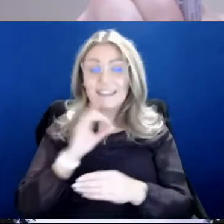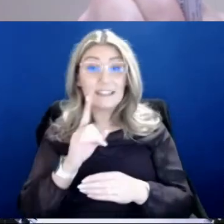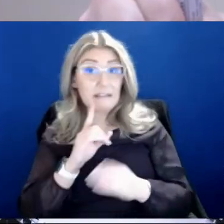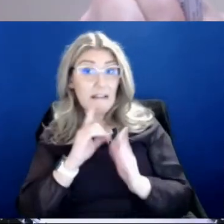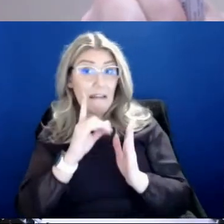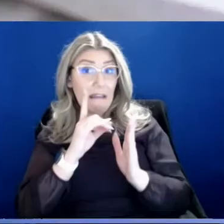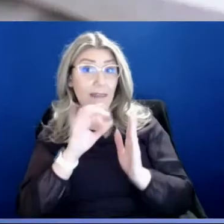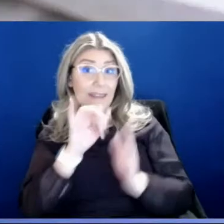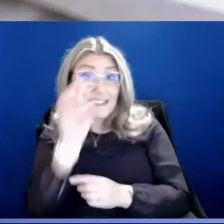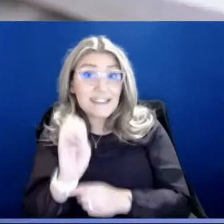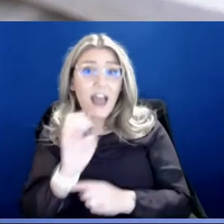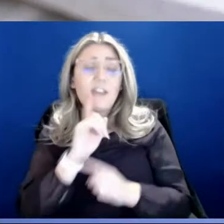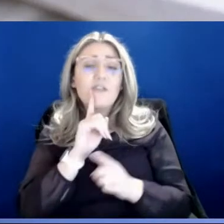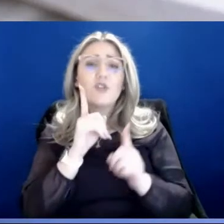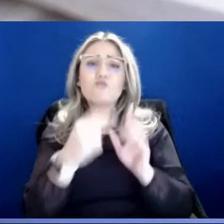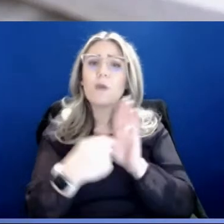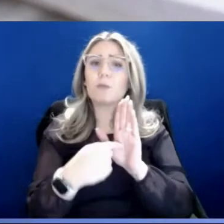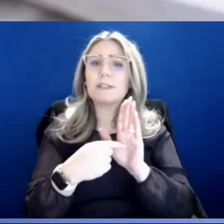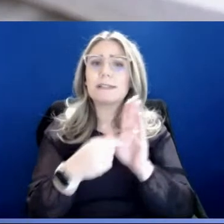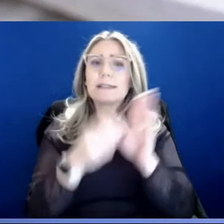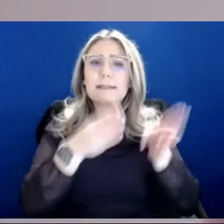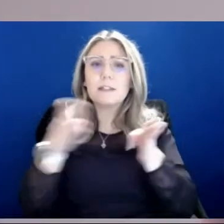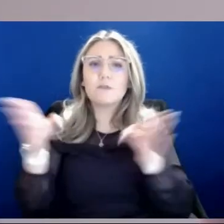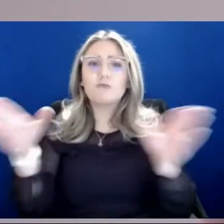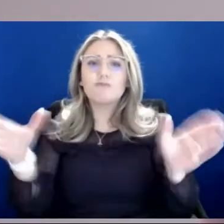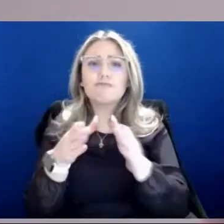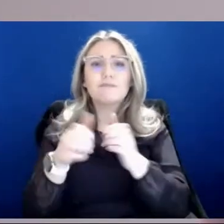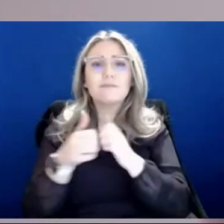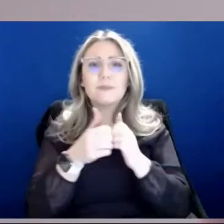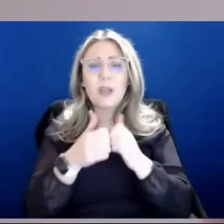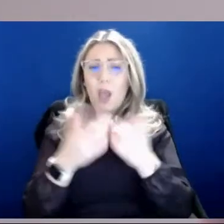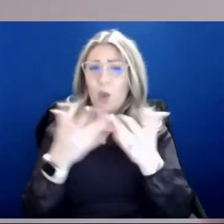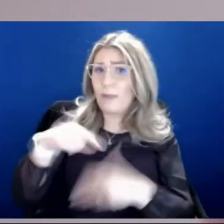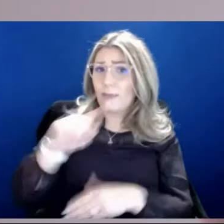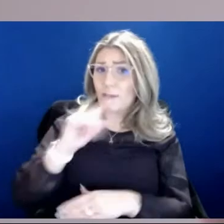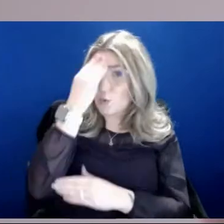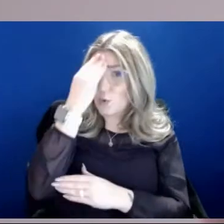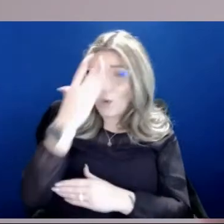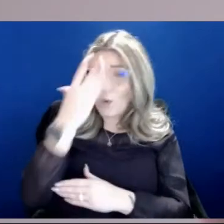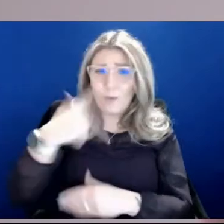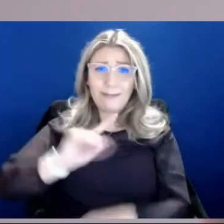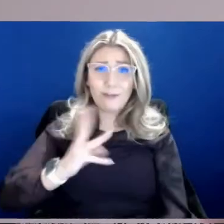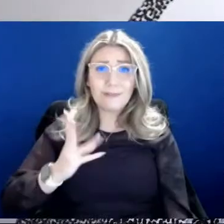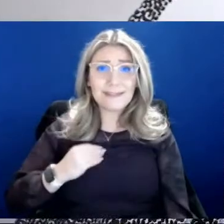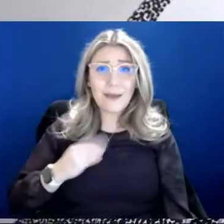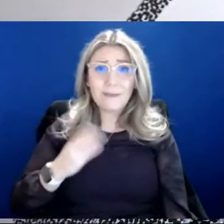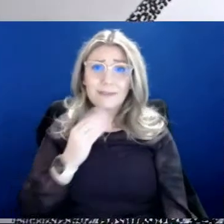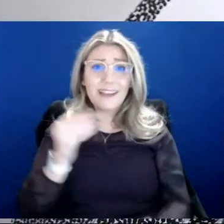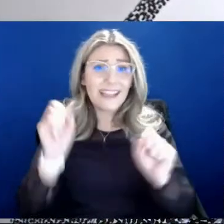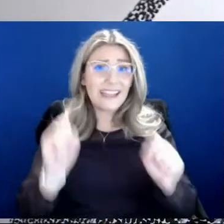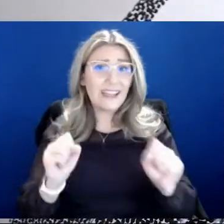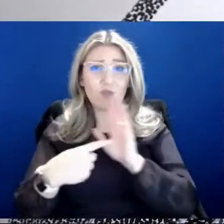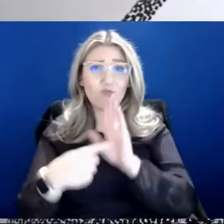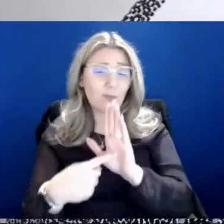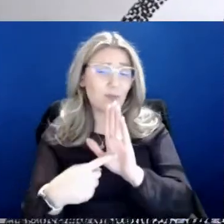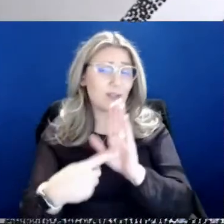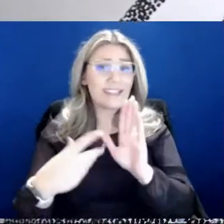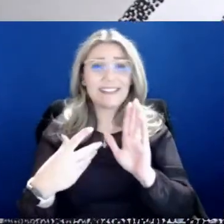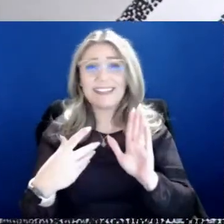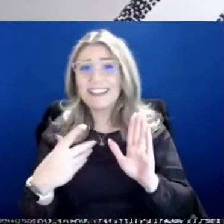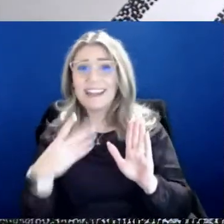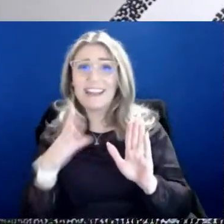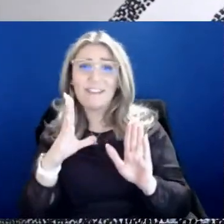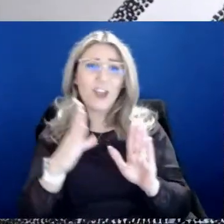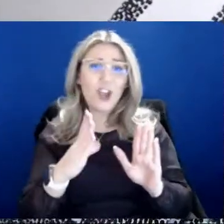individuals coming together. I just want them to know that they're accepted and can be represented and that their voices can